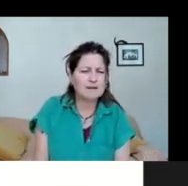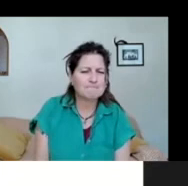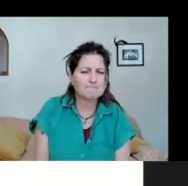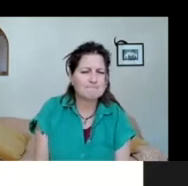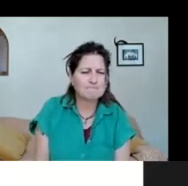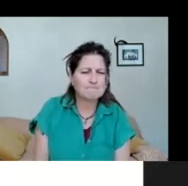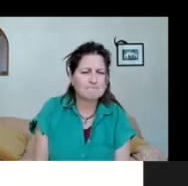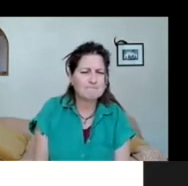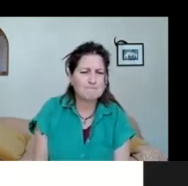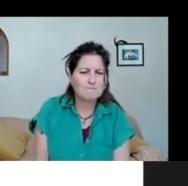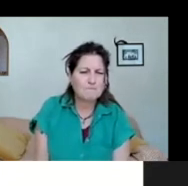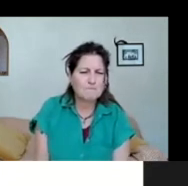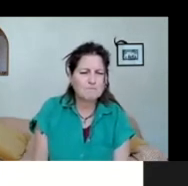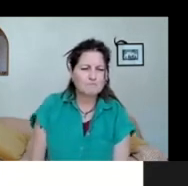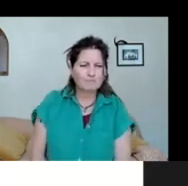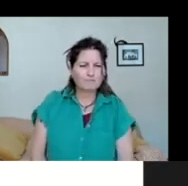apply?